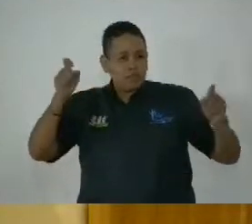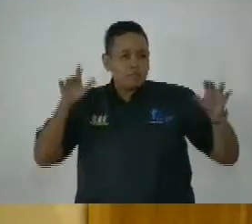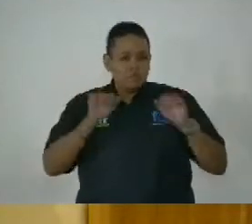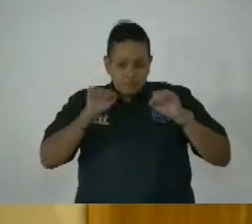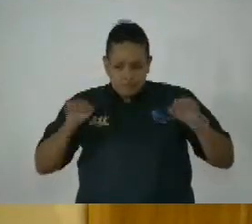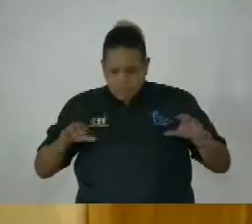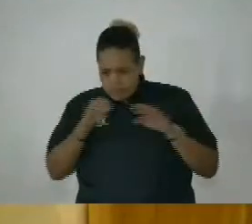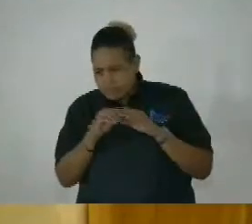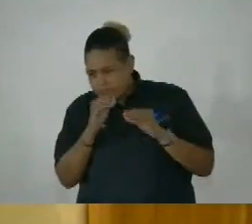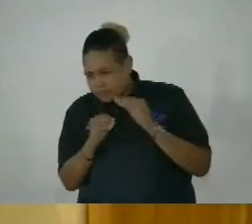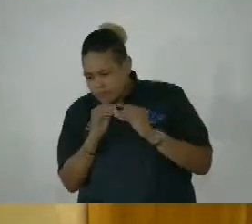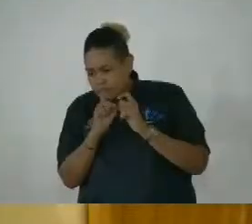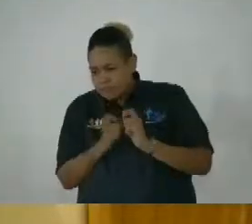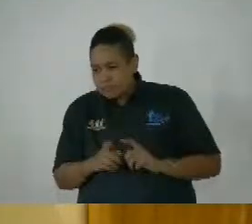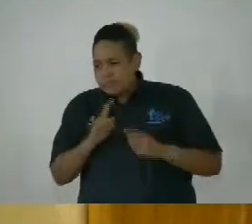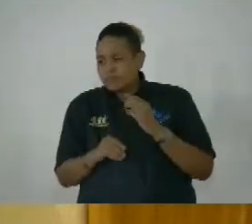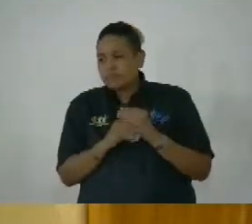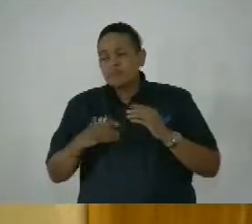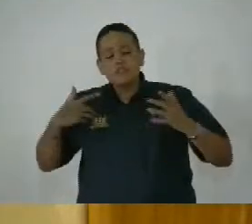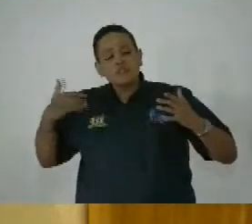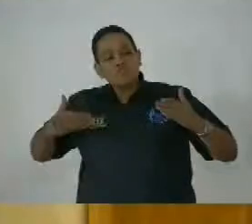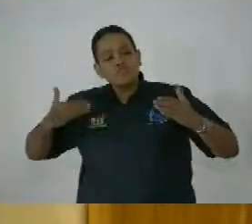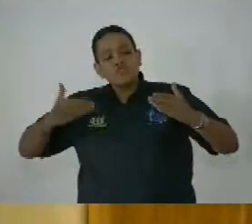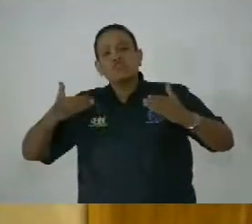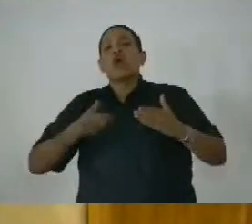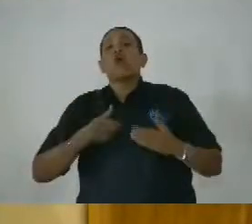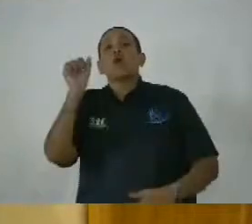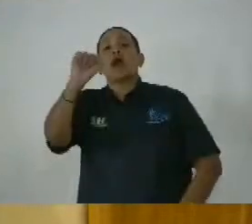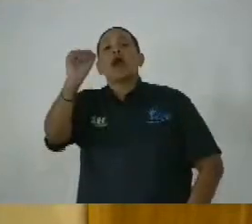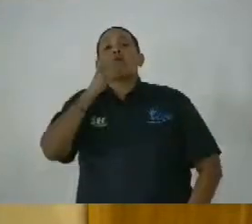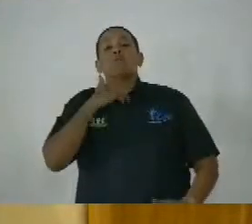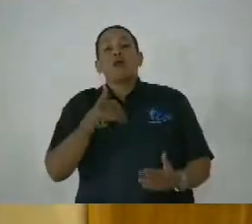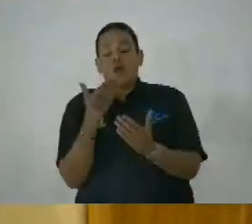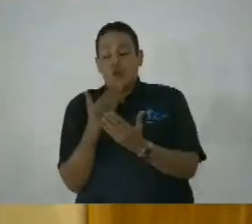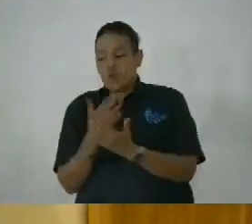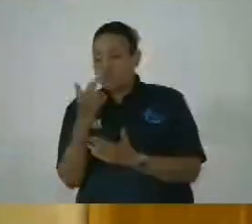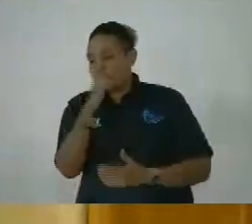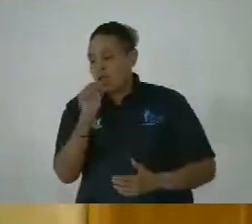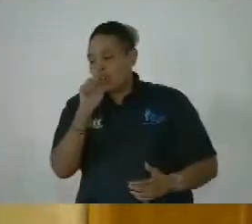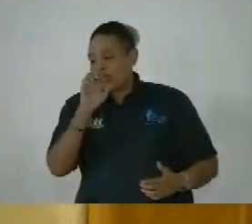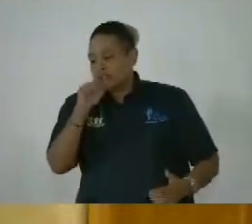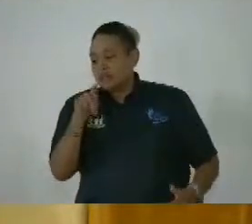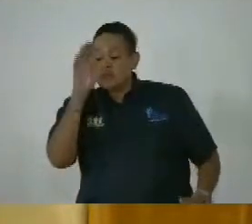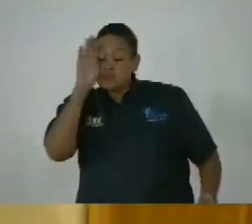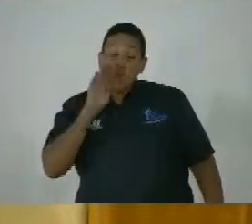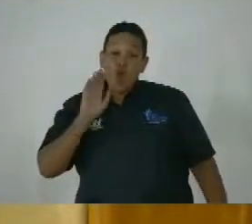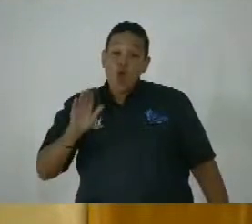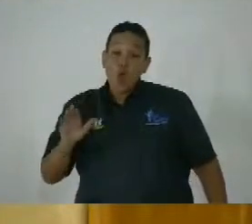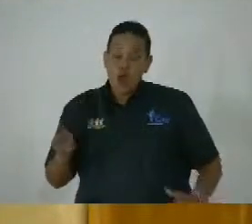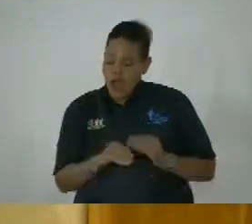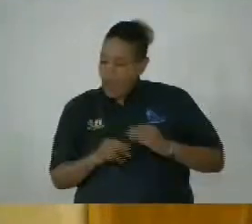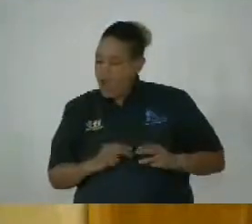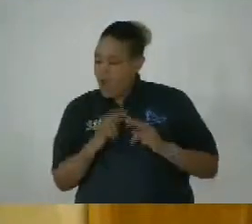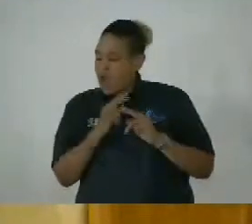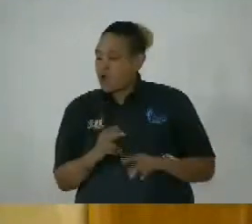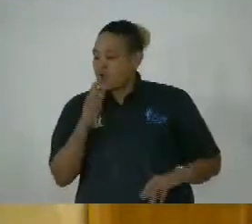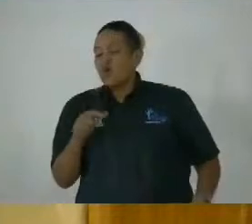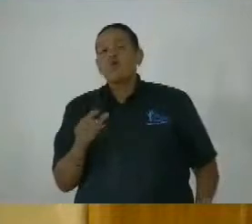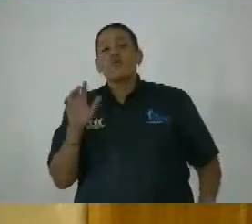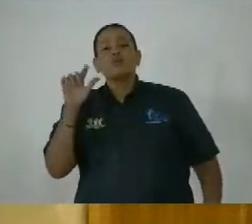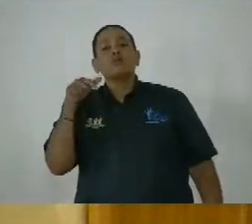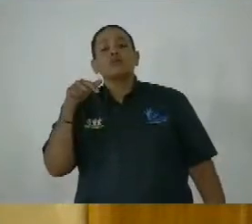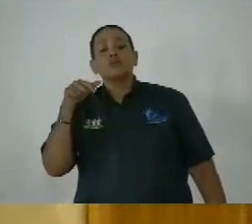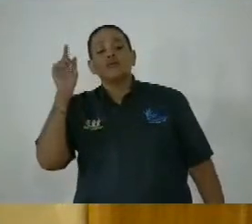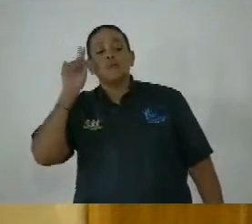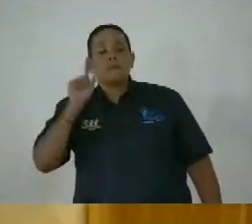of maintenance and repair, but we can track our vehicles. My good friend ACP Leonard Brown, I call him the Q of the police force